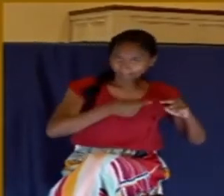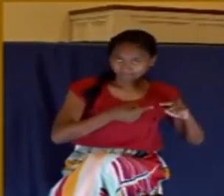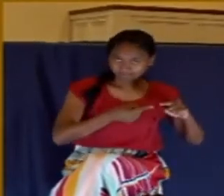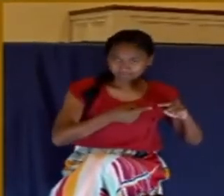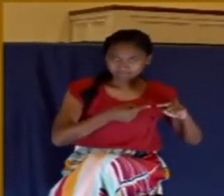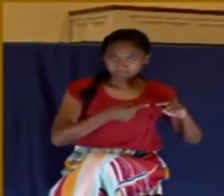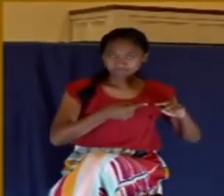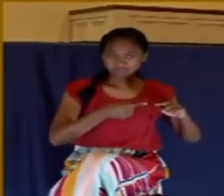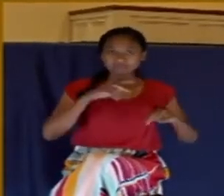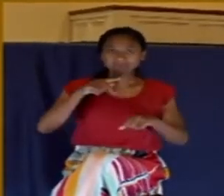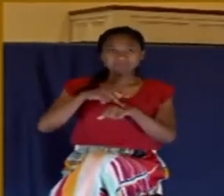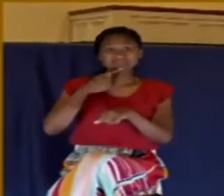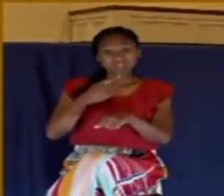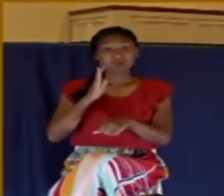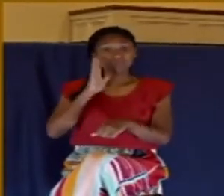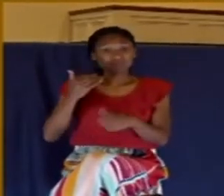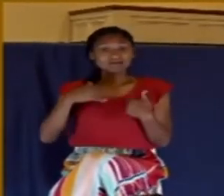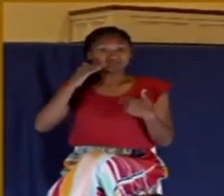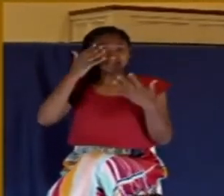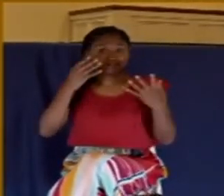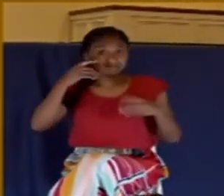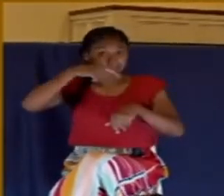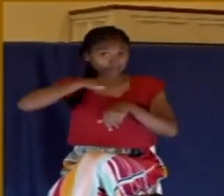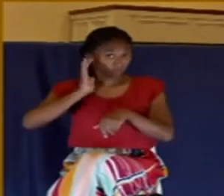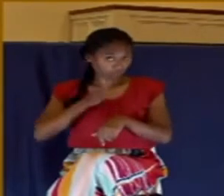just said we're going to have times of sorrow.